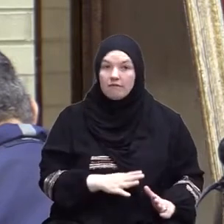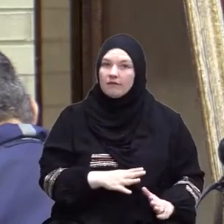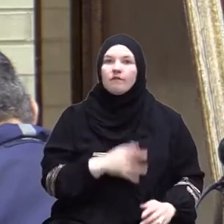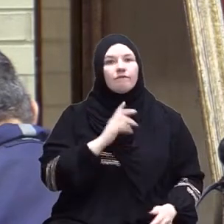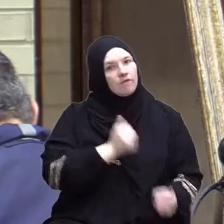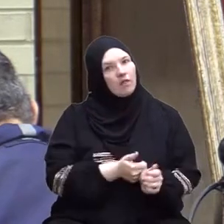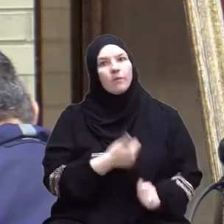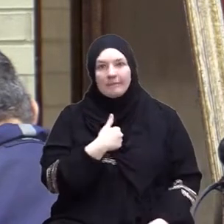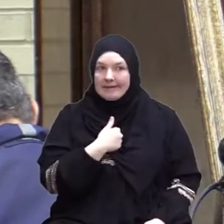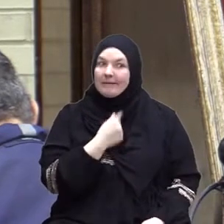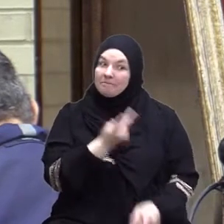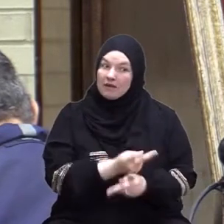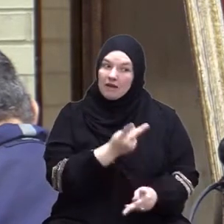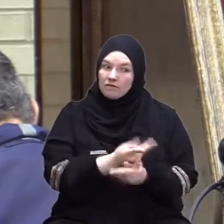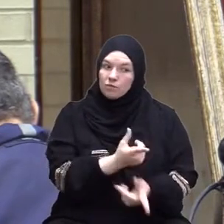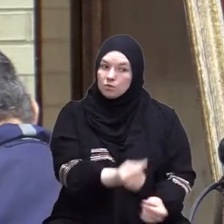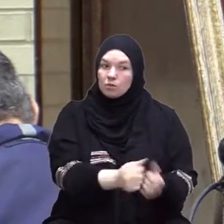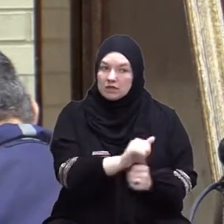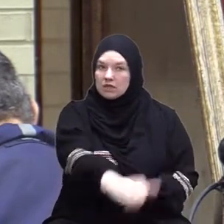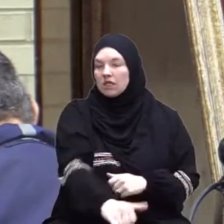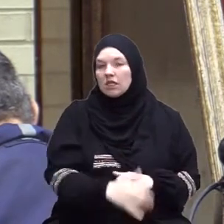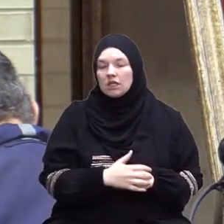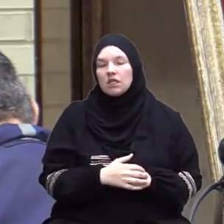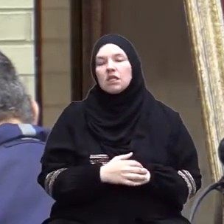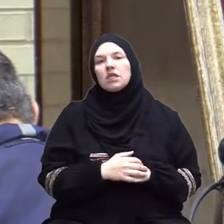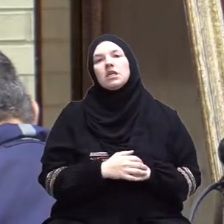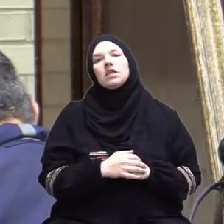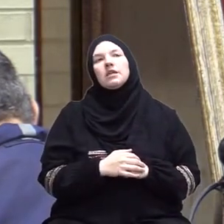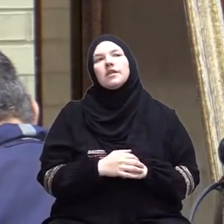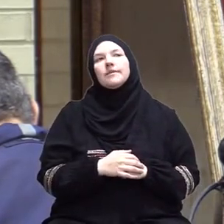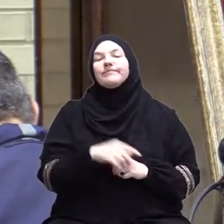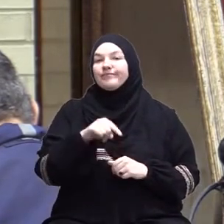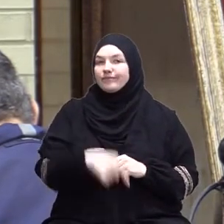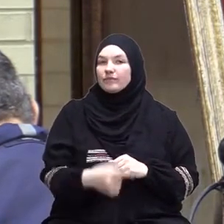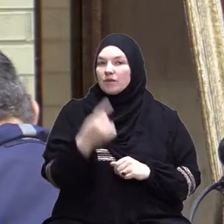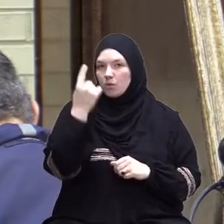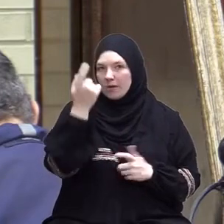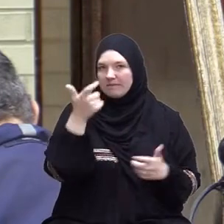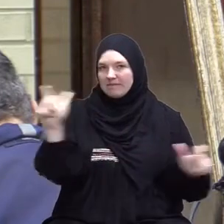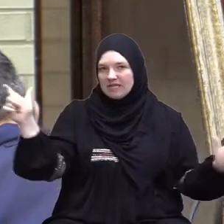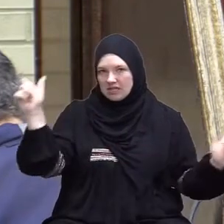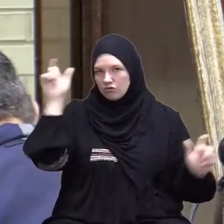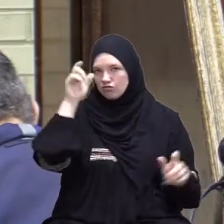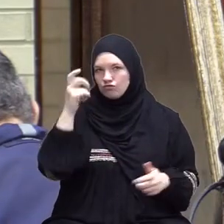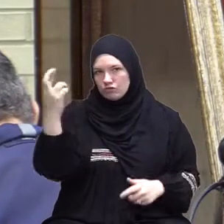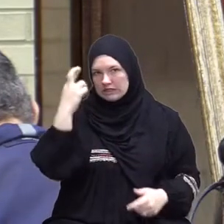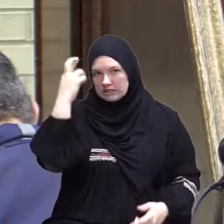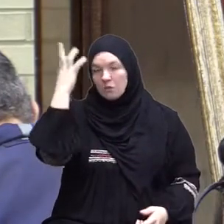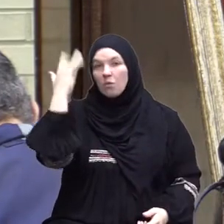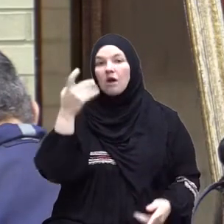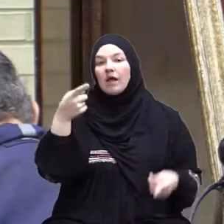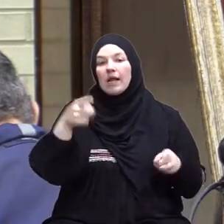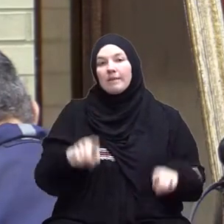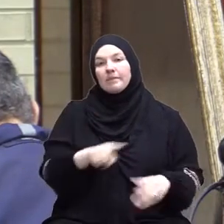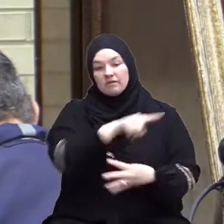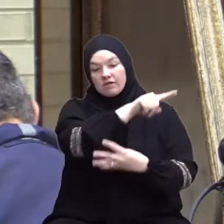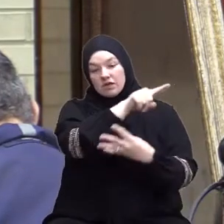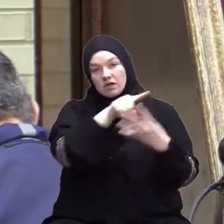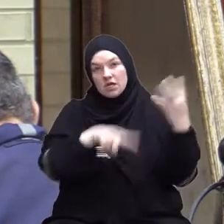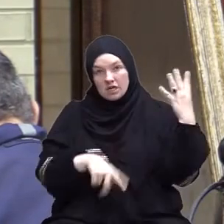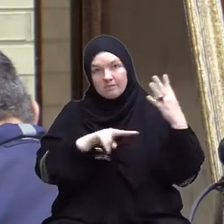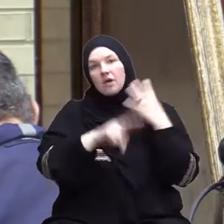me and be careful what to do. So this is one big reason that what happened to these four